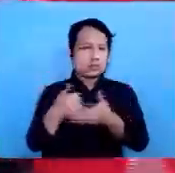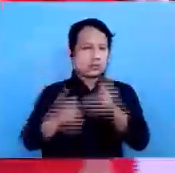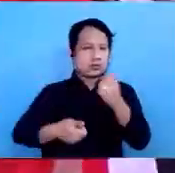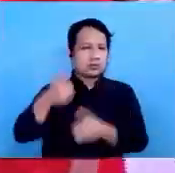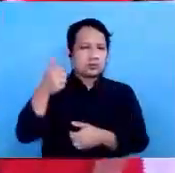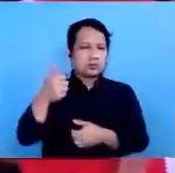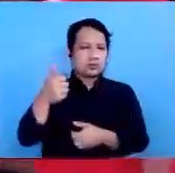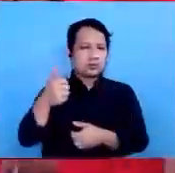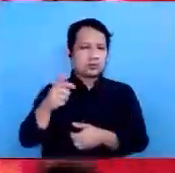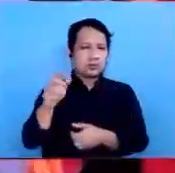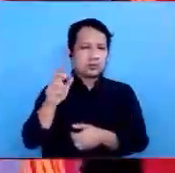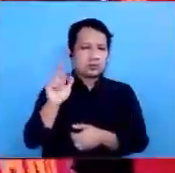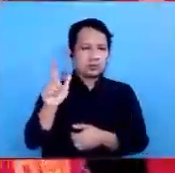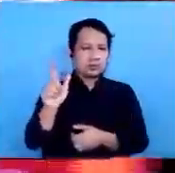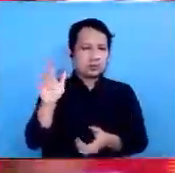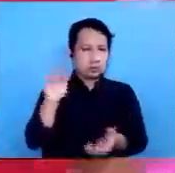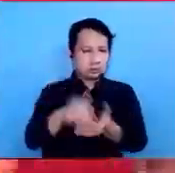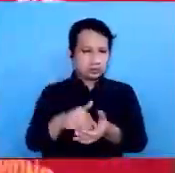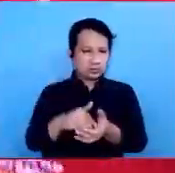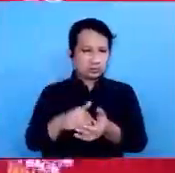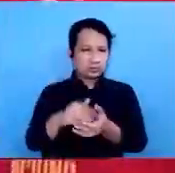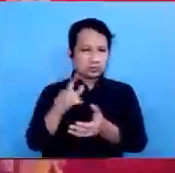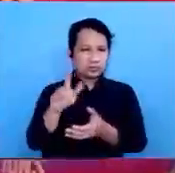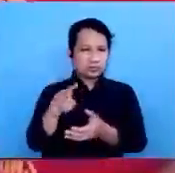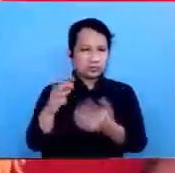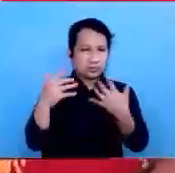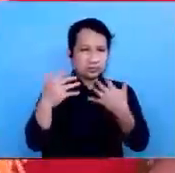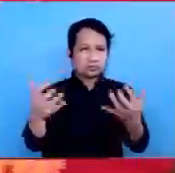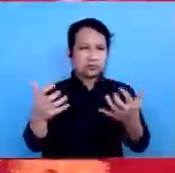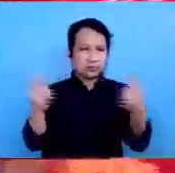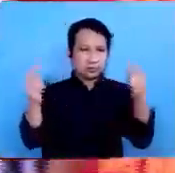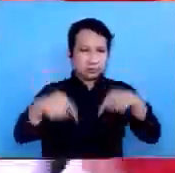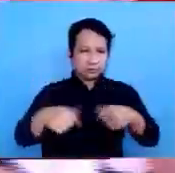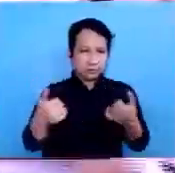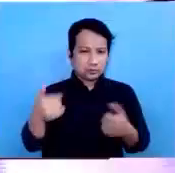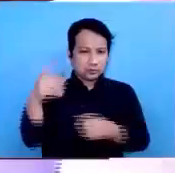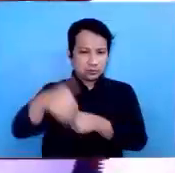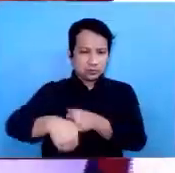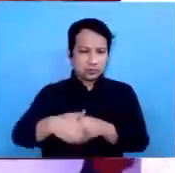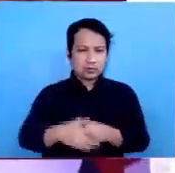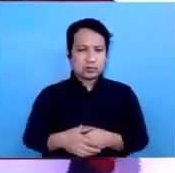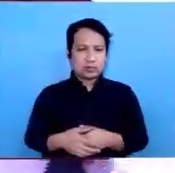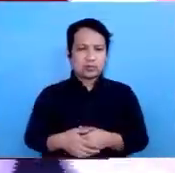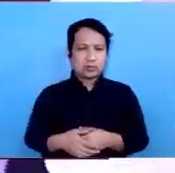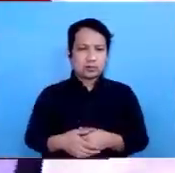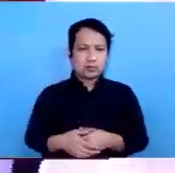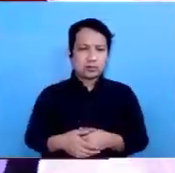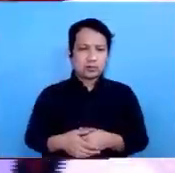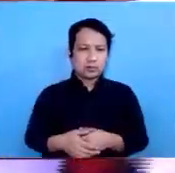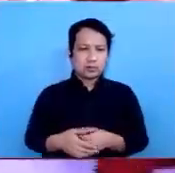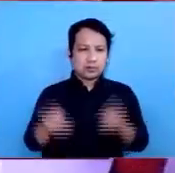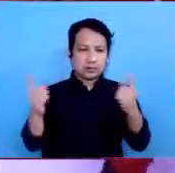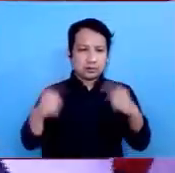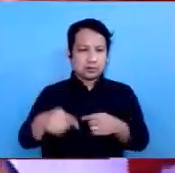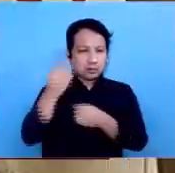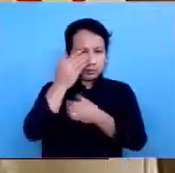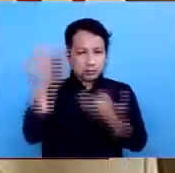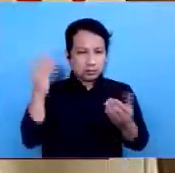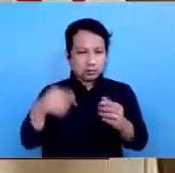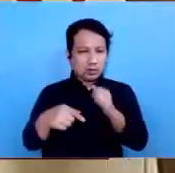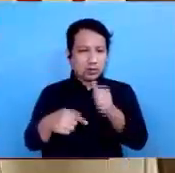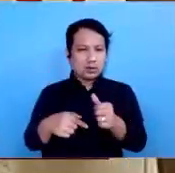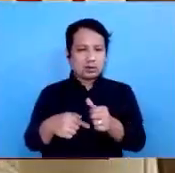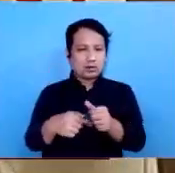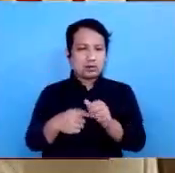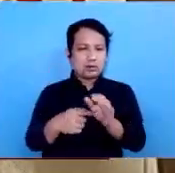ang 20,224 fans na present ngayon gabi. And I think if this had happened to us in the bubble, where